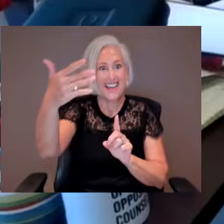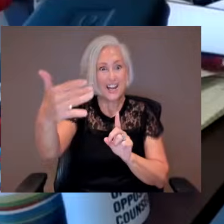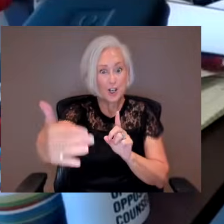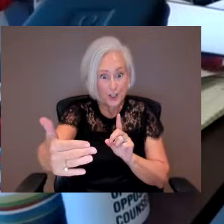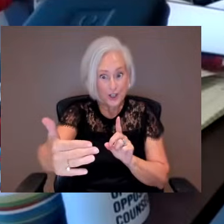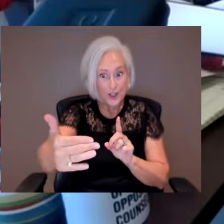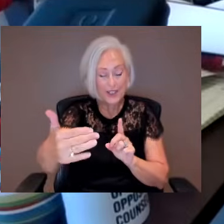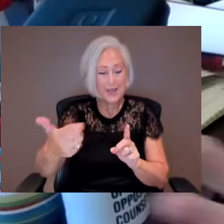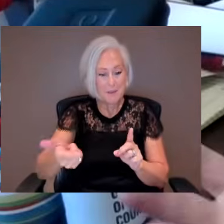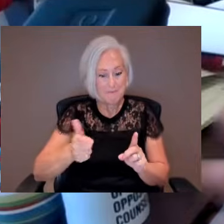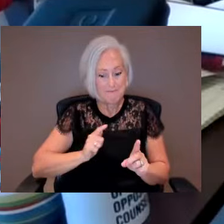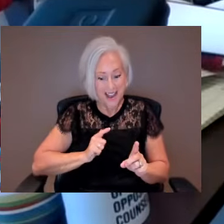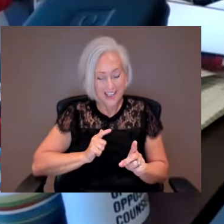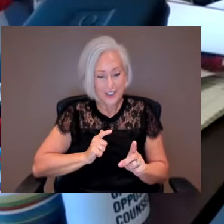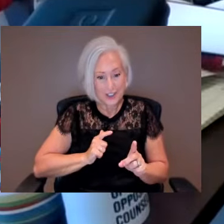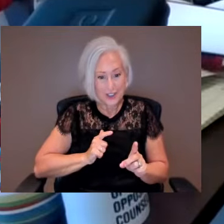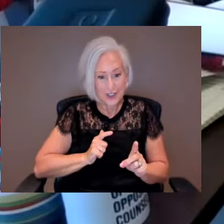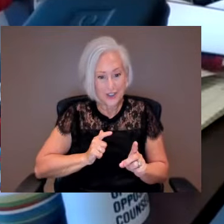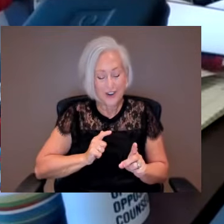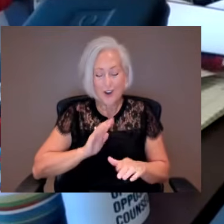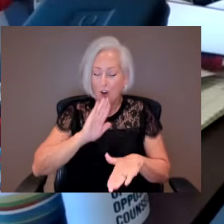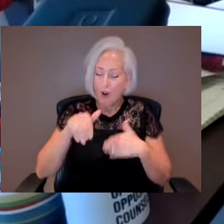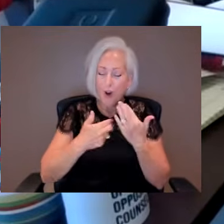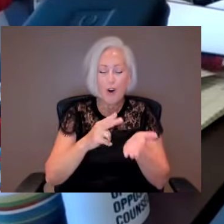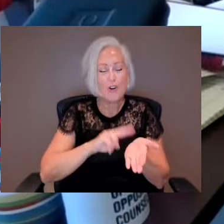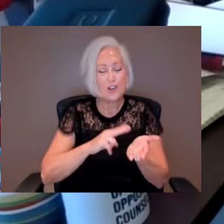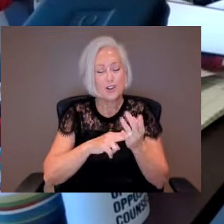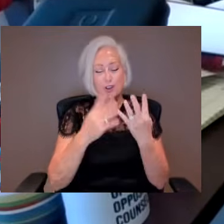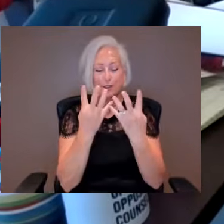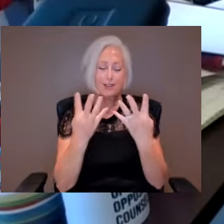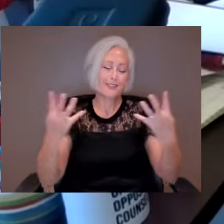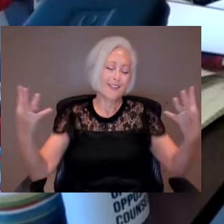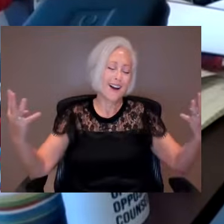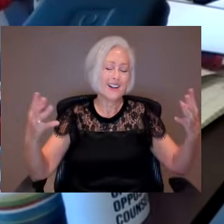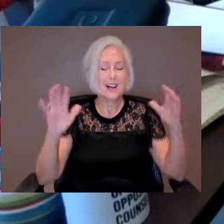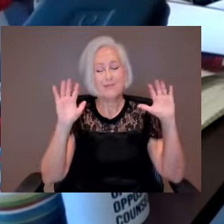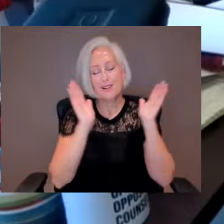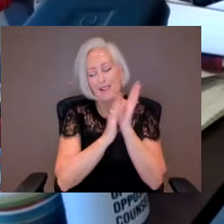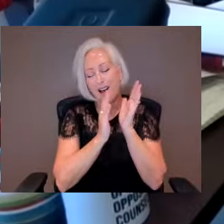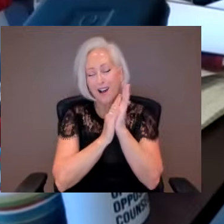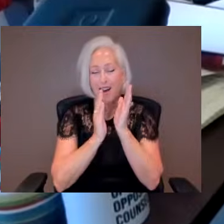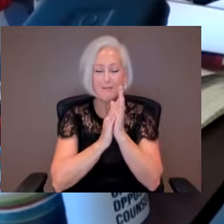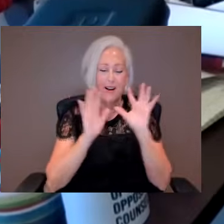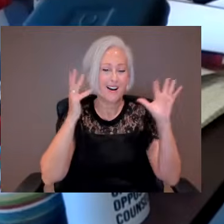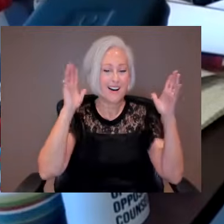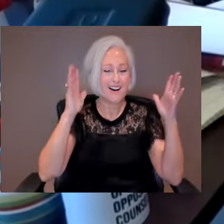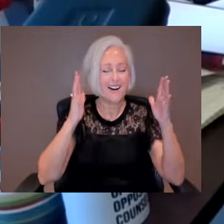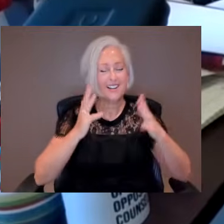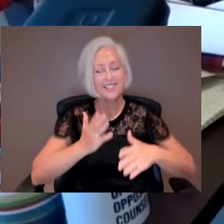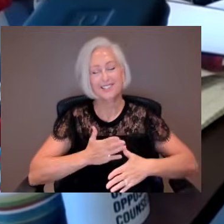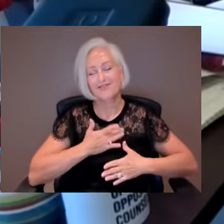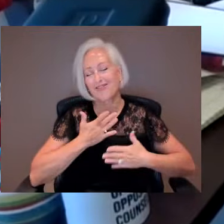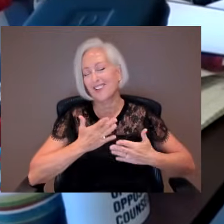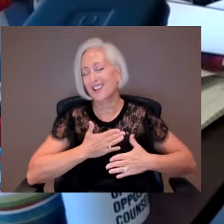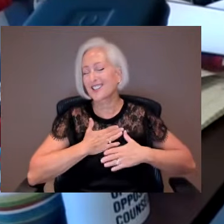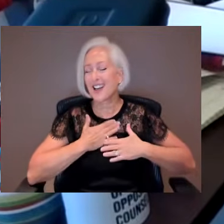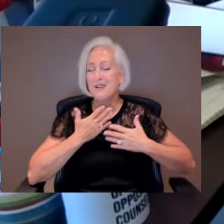and all the nurses are there and they're clapping, and it's just a wonderful feeling. It's just really,